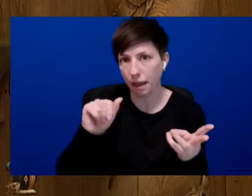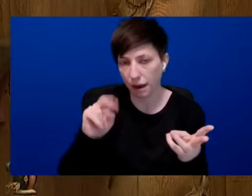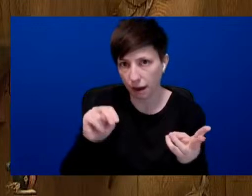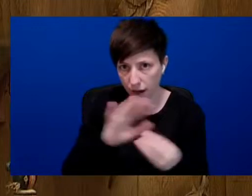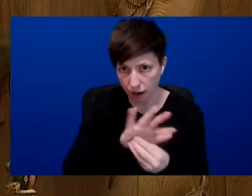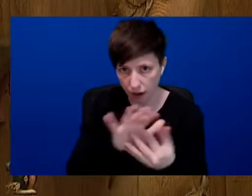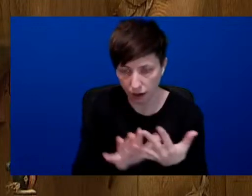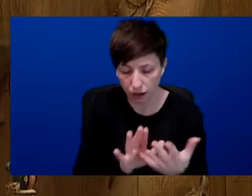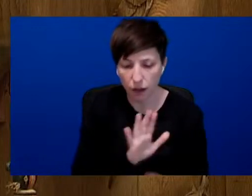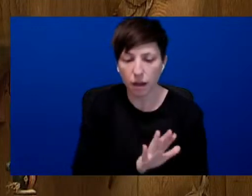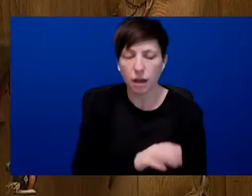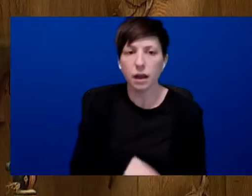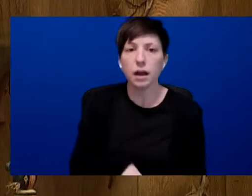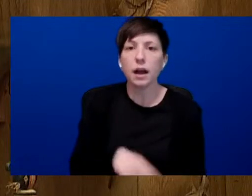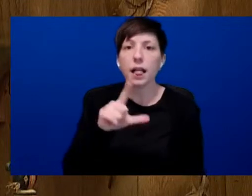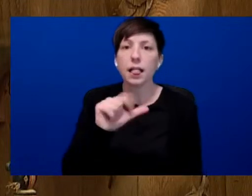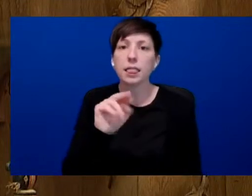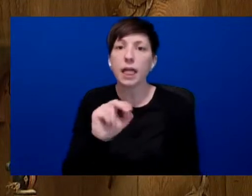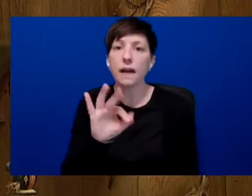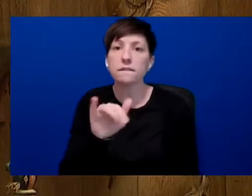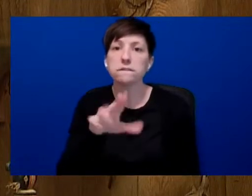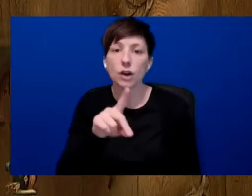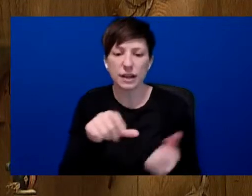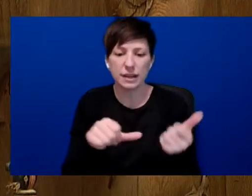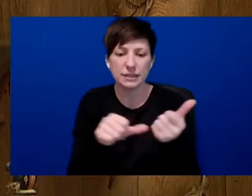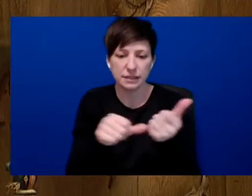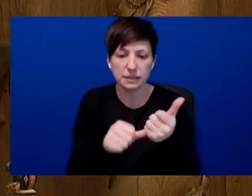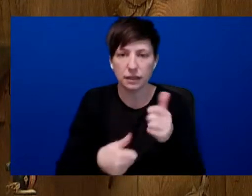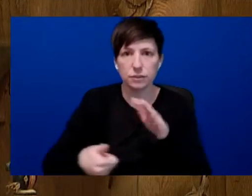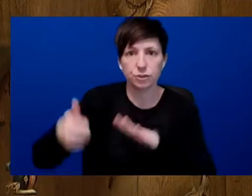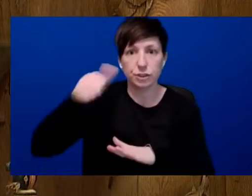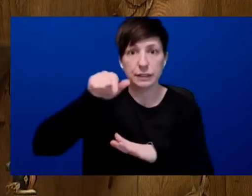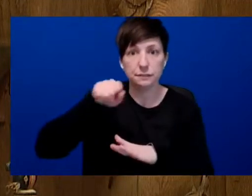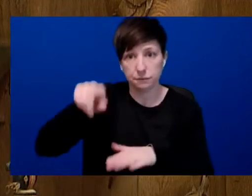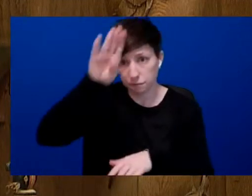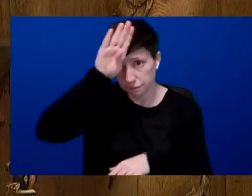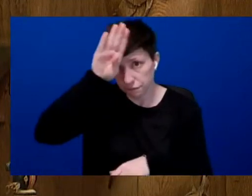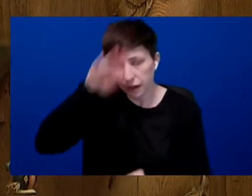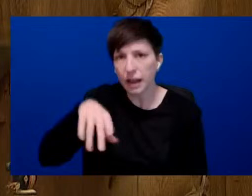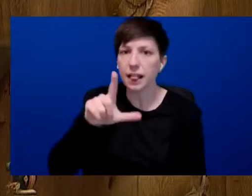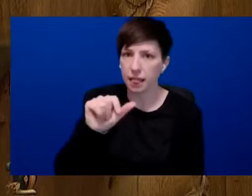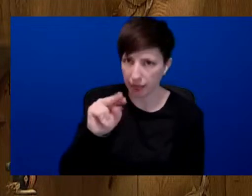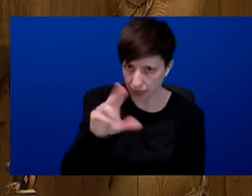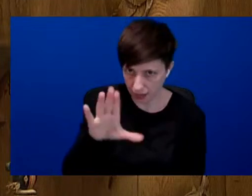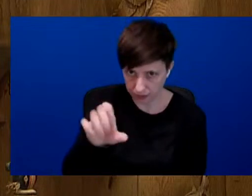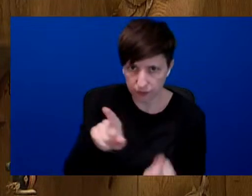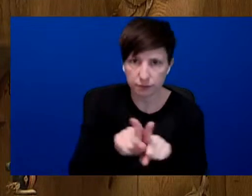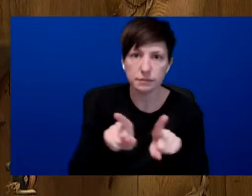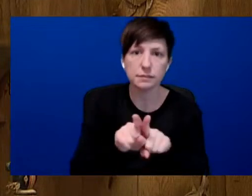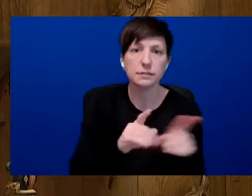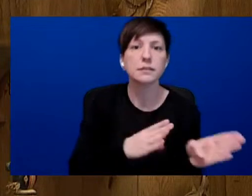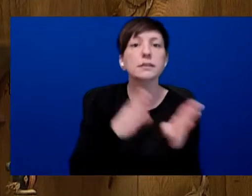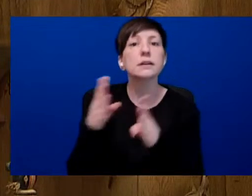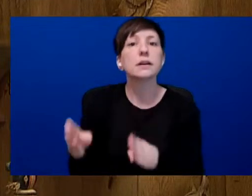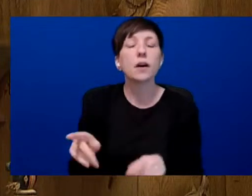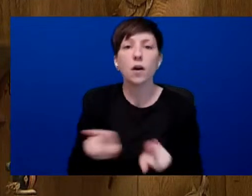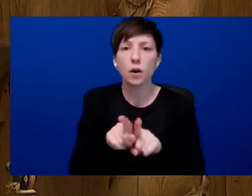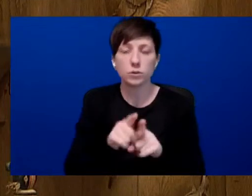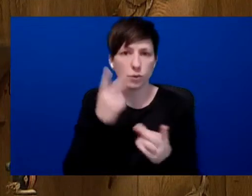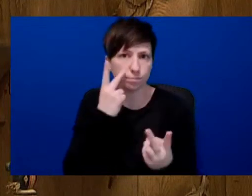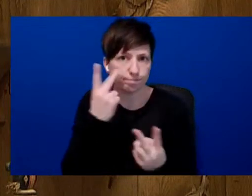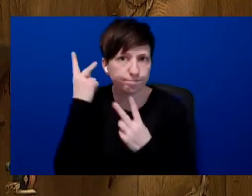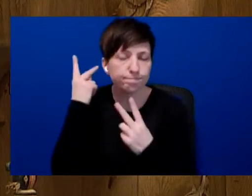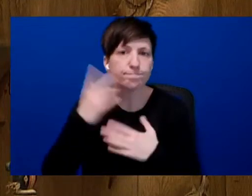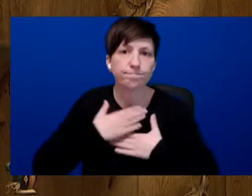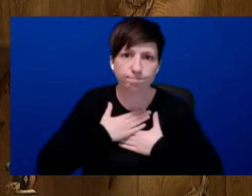do Langford Assistant Fire Chief Lance Caven. We also mourn and reflect on the loss of so many British